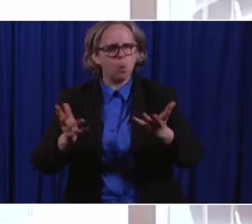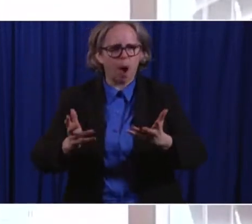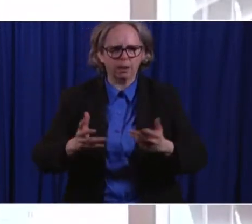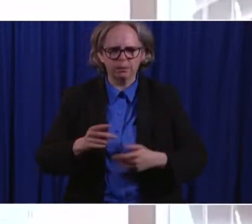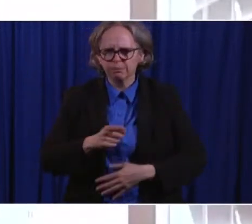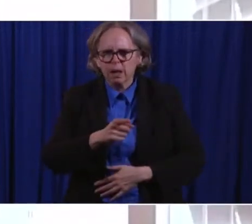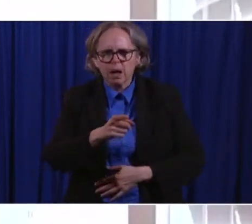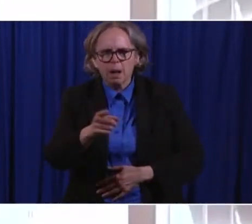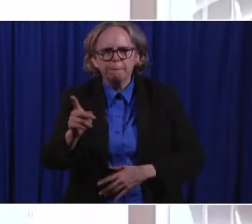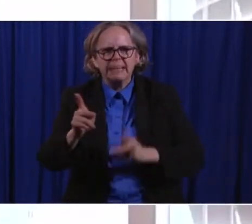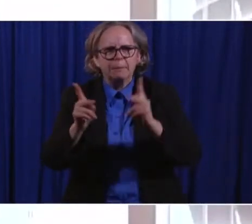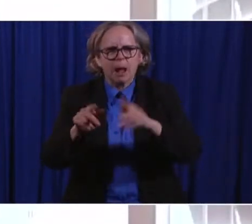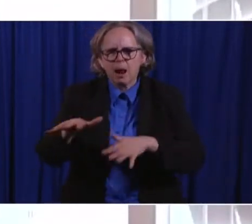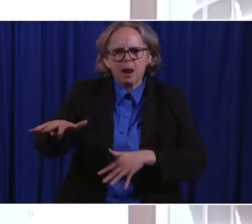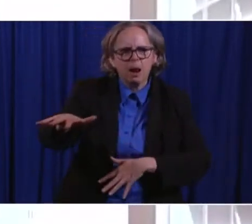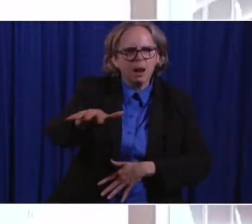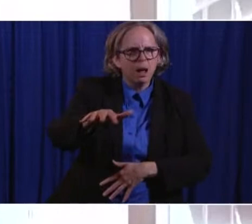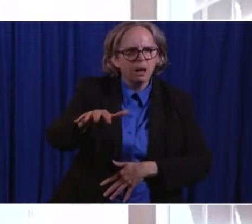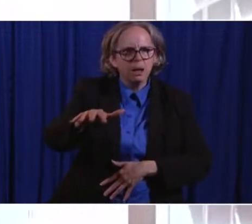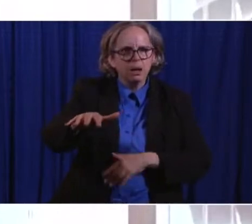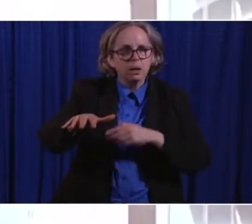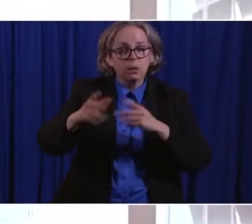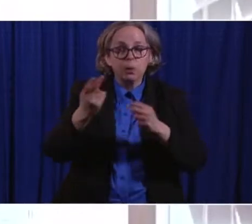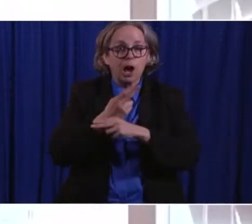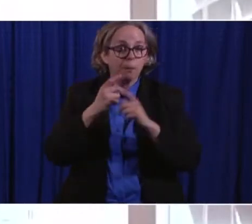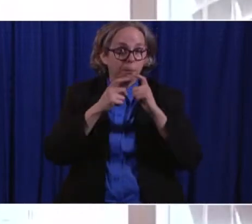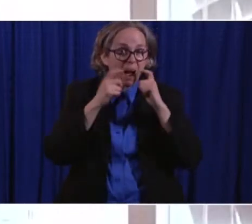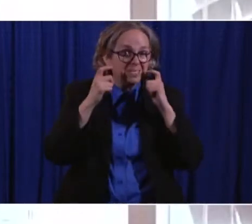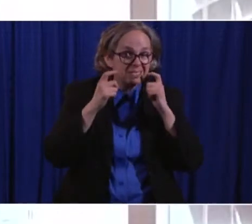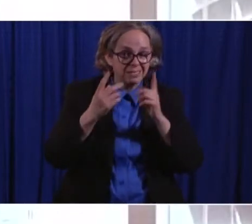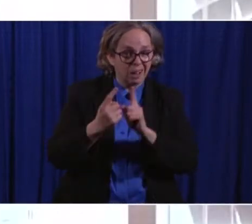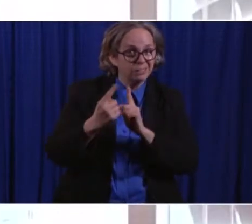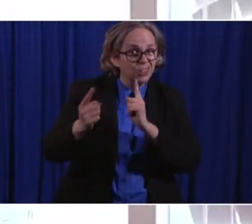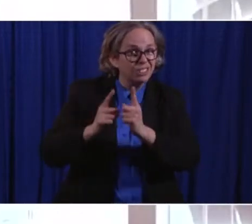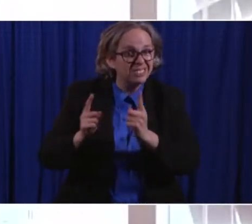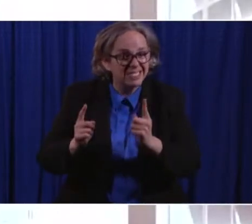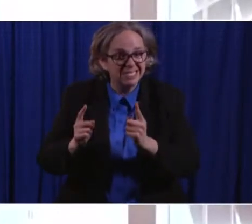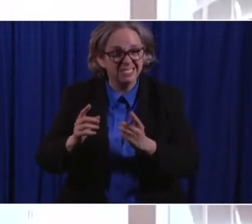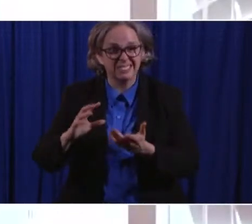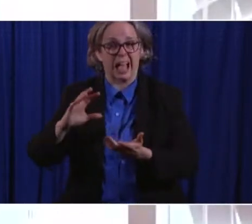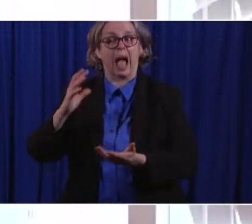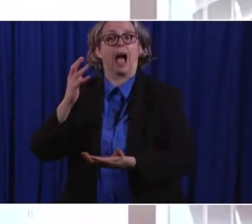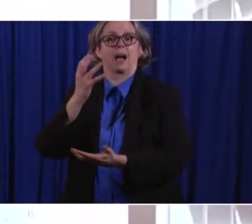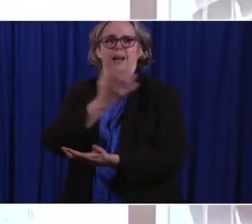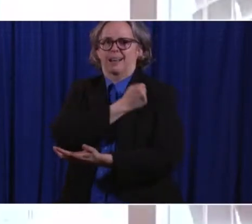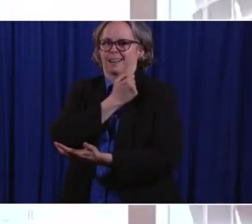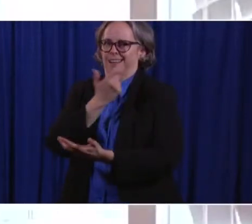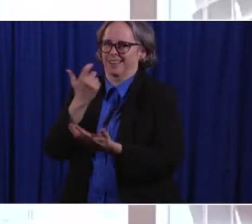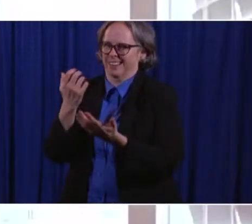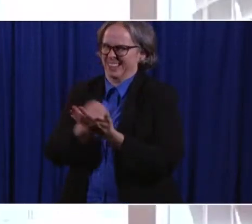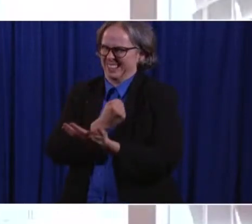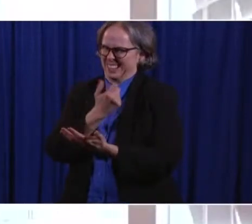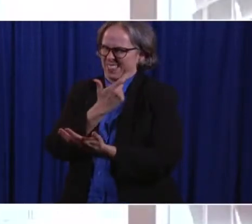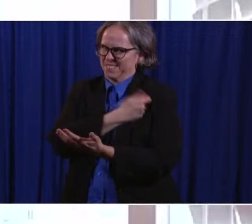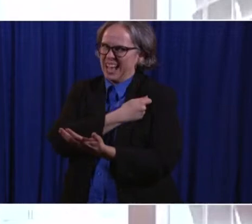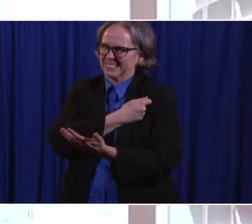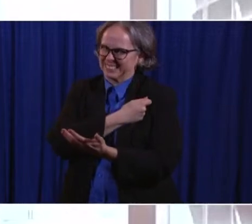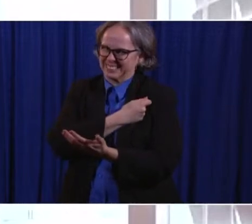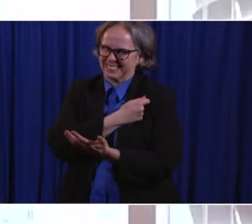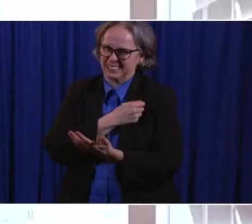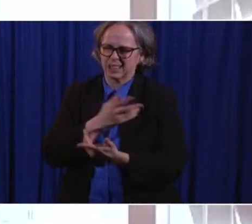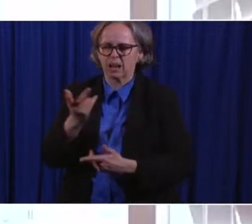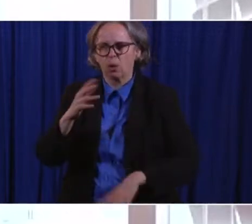job with our masking and distancing as well as our vaccination. We've said it over and over. We're in a